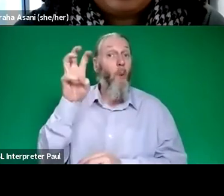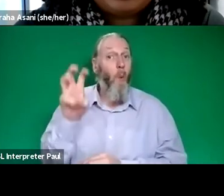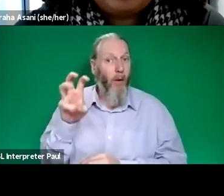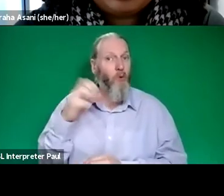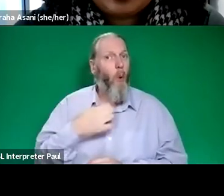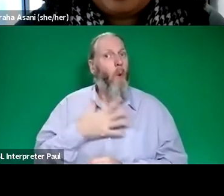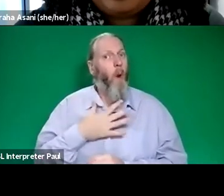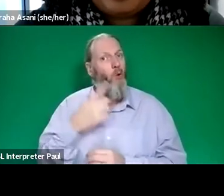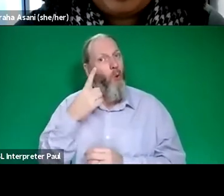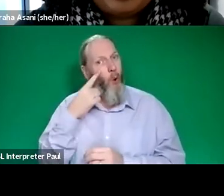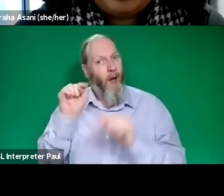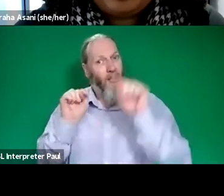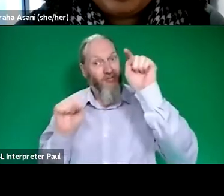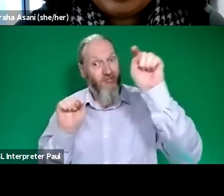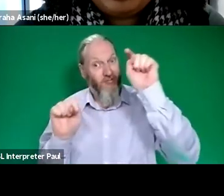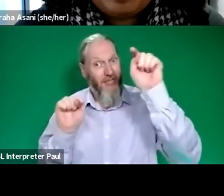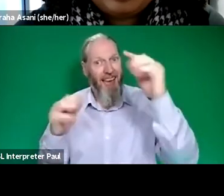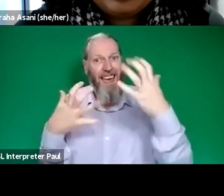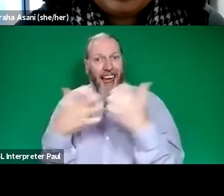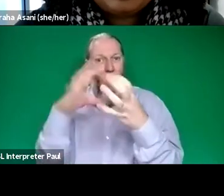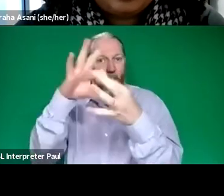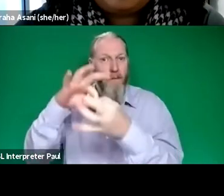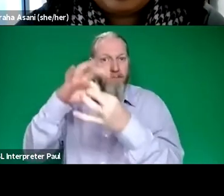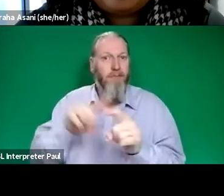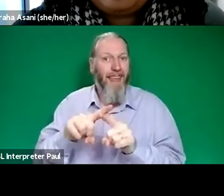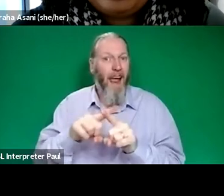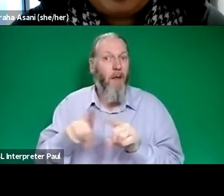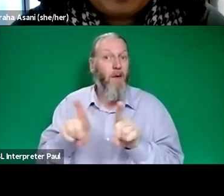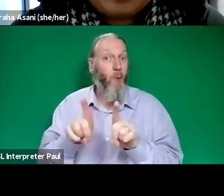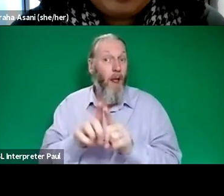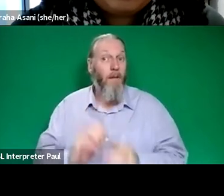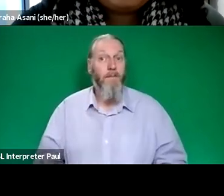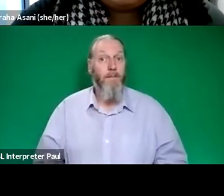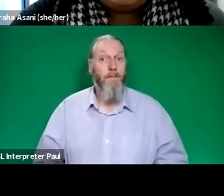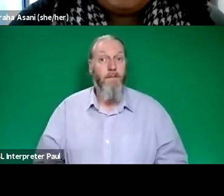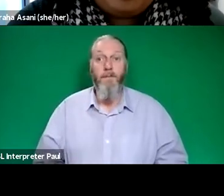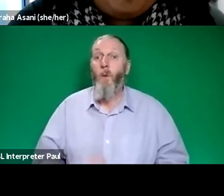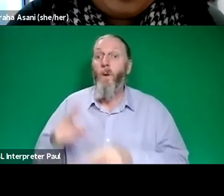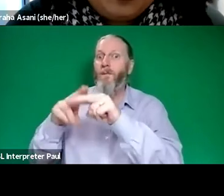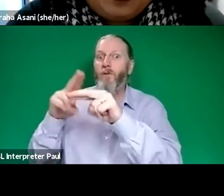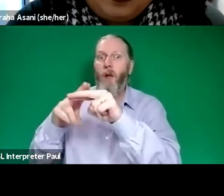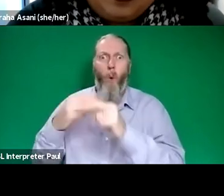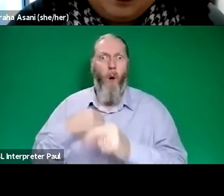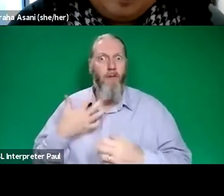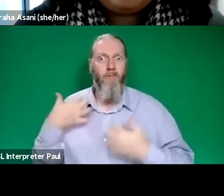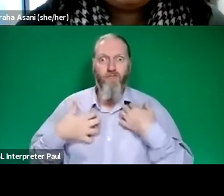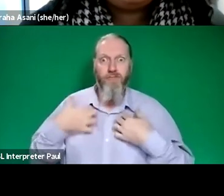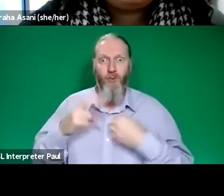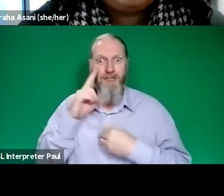Francesca, thank you so much. Can't wait for your new book to be published. I will definitely be supporting you. Over to you,